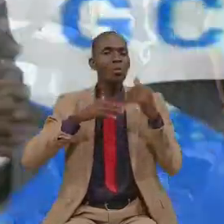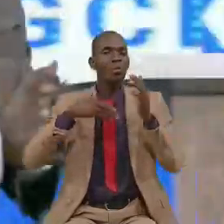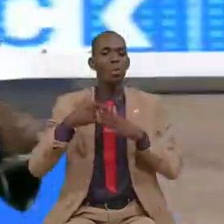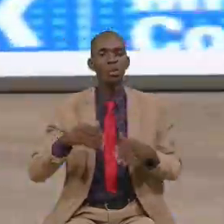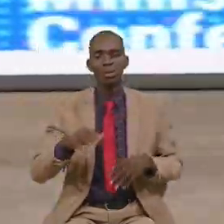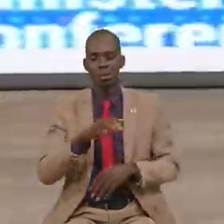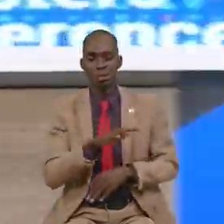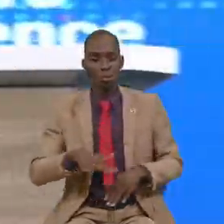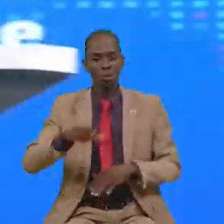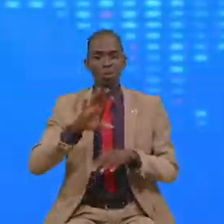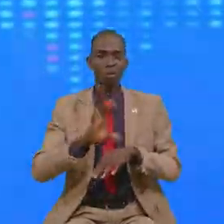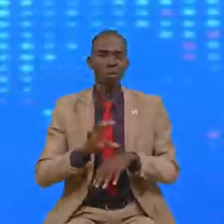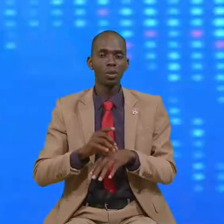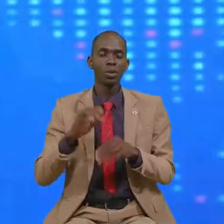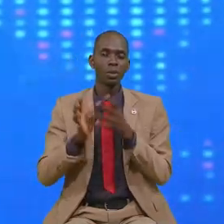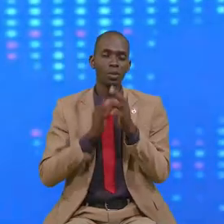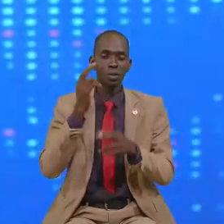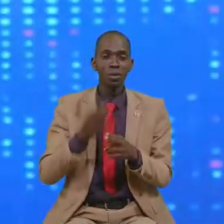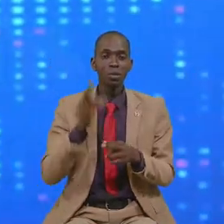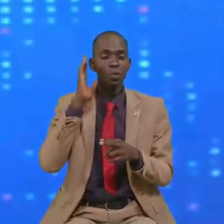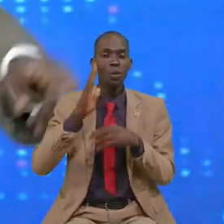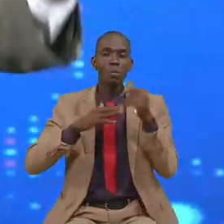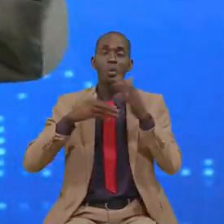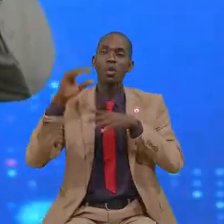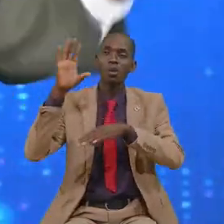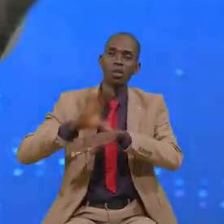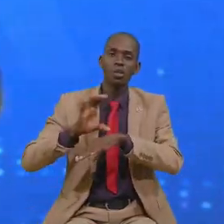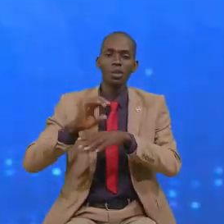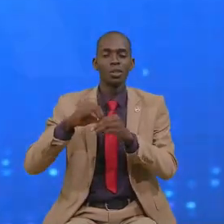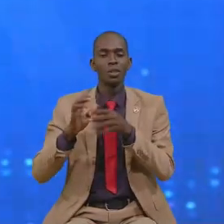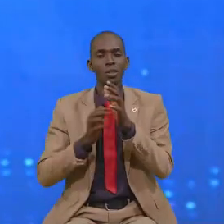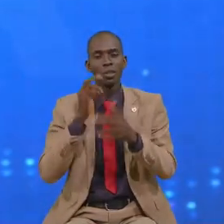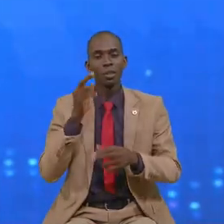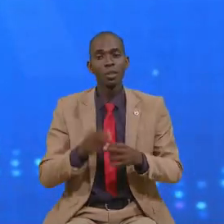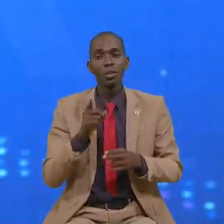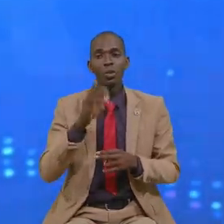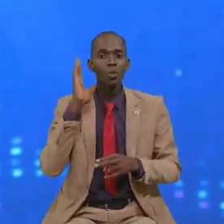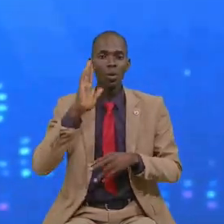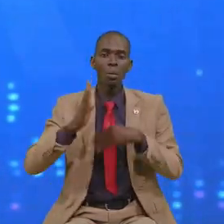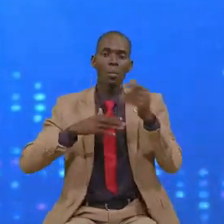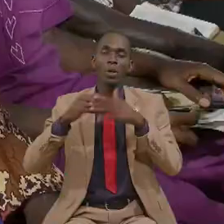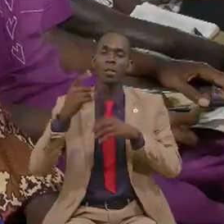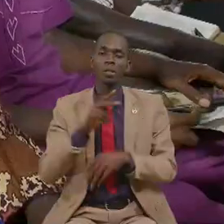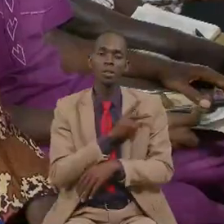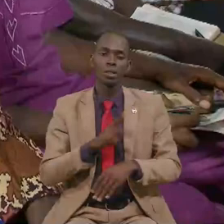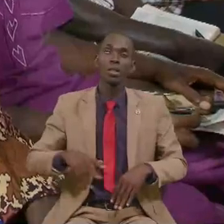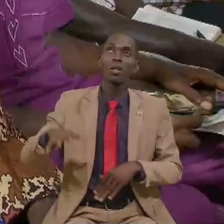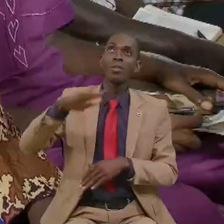will build churches. You will build the kingdom in Jesus'